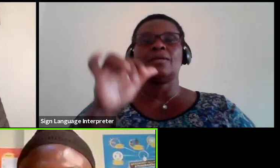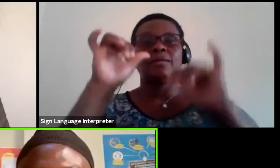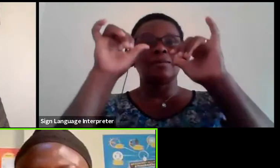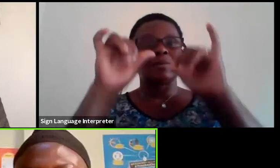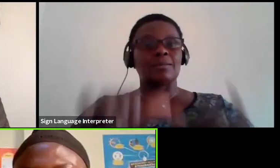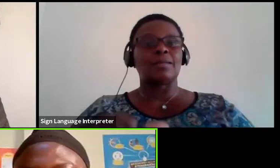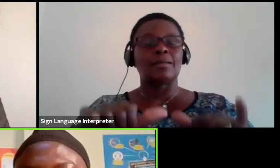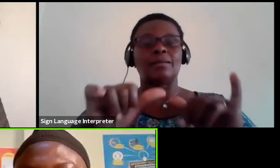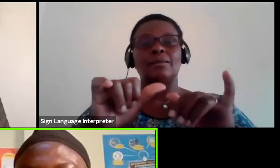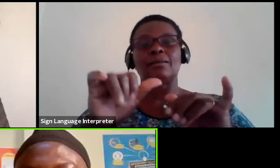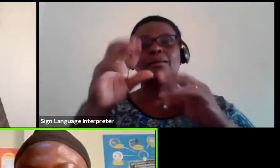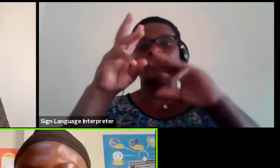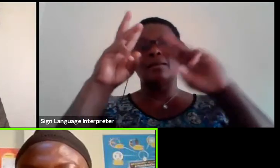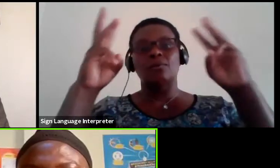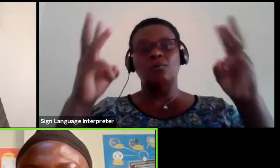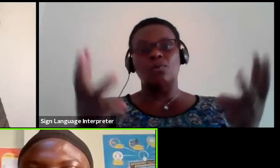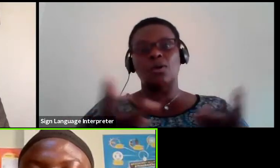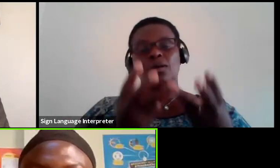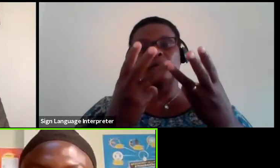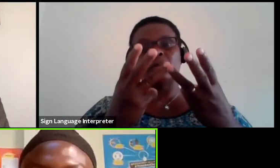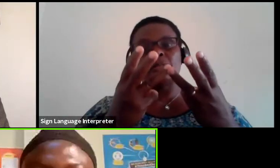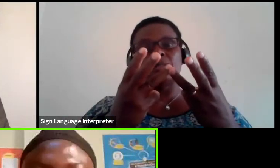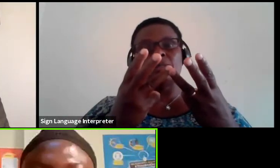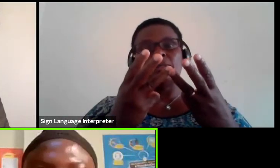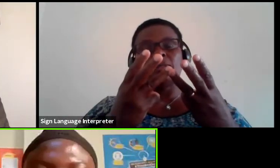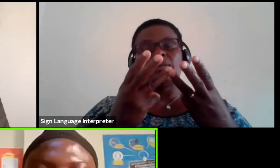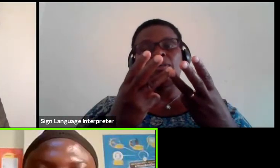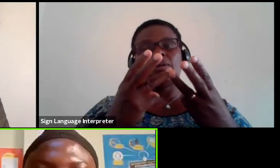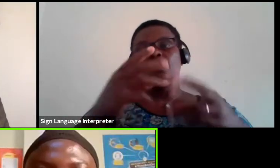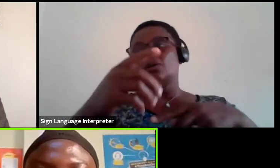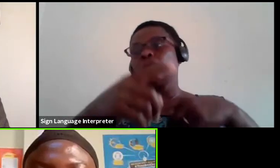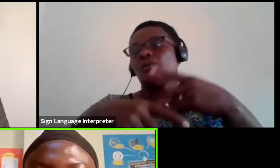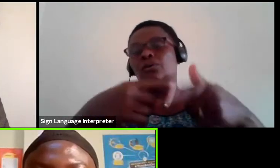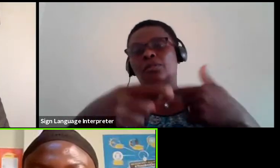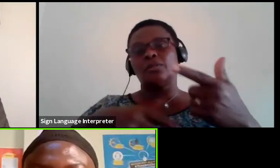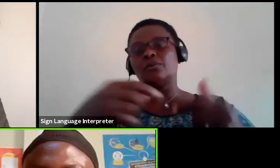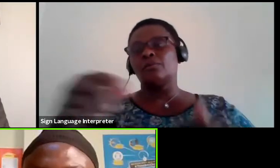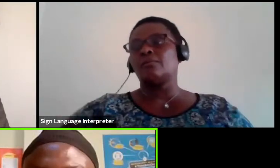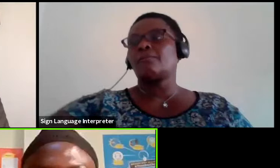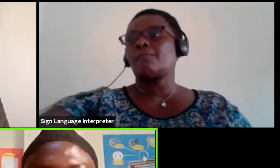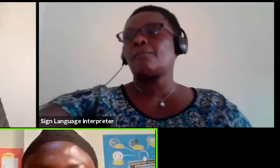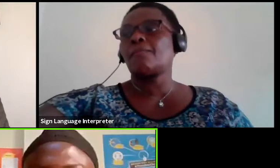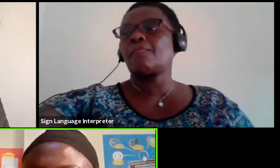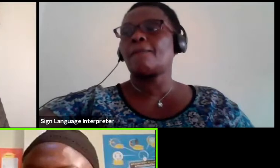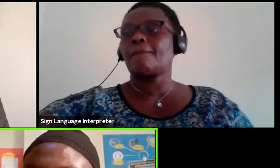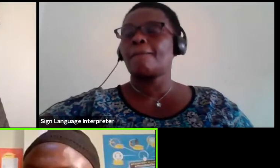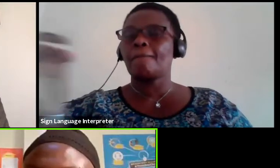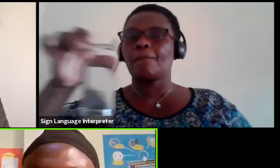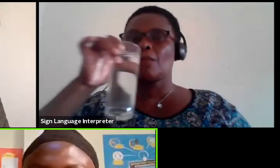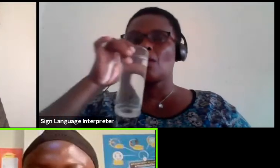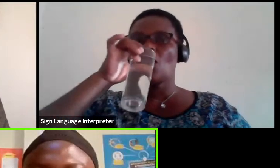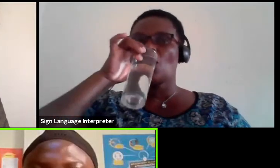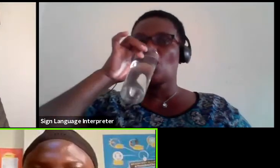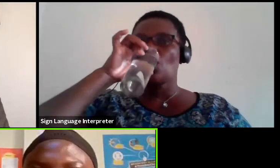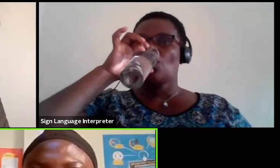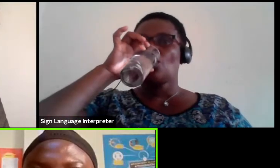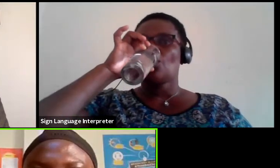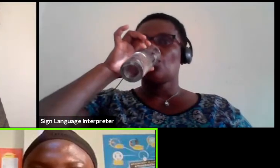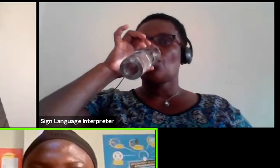surveillance would continue. So one of the key things we should do is to get journalists, civil rights